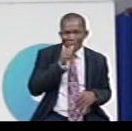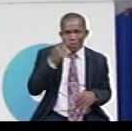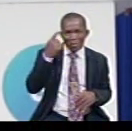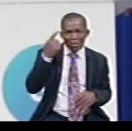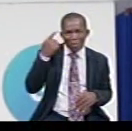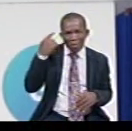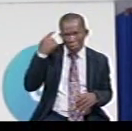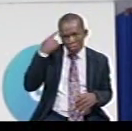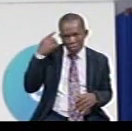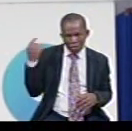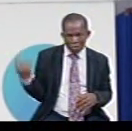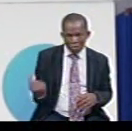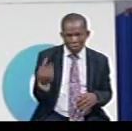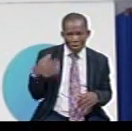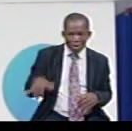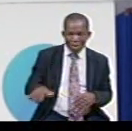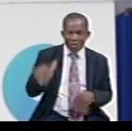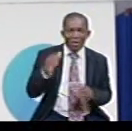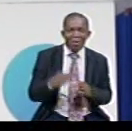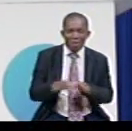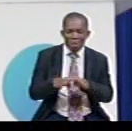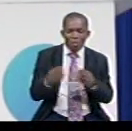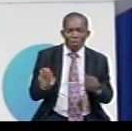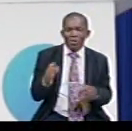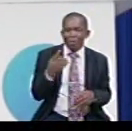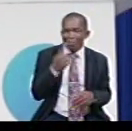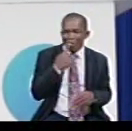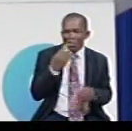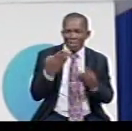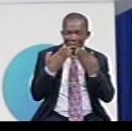Open your mouth and thank the Lord.